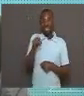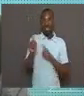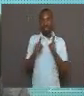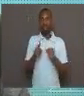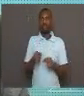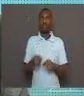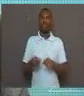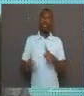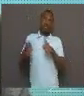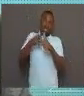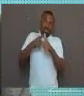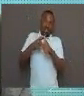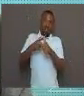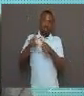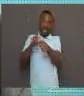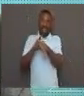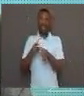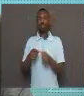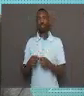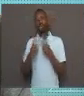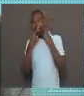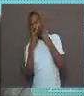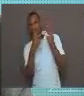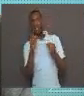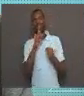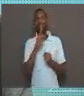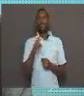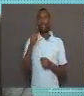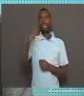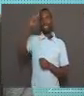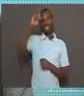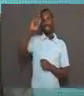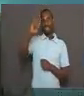length demonstrates its tensile strain.